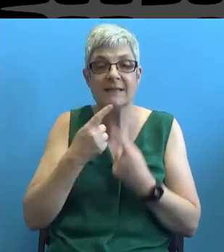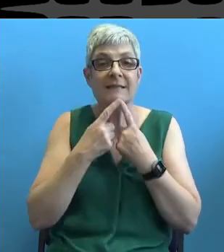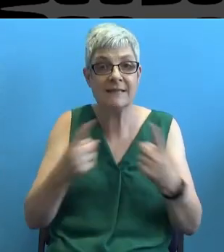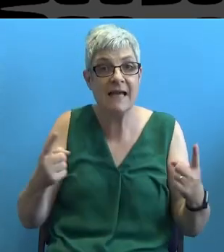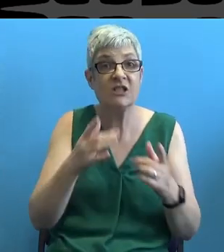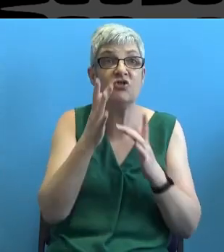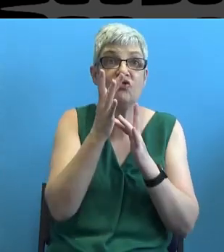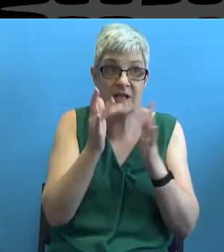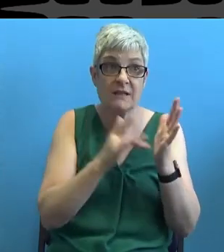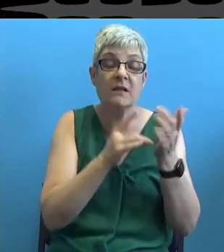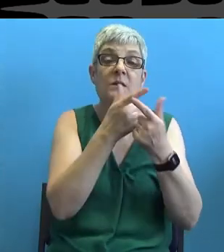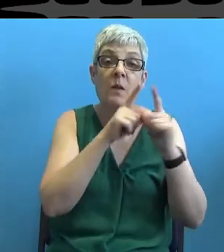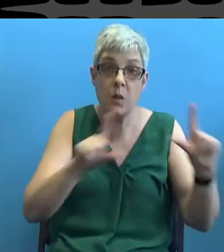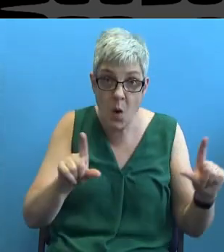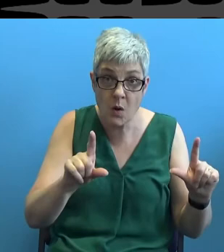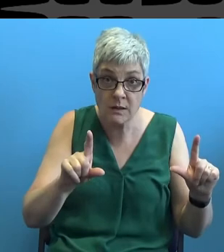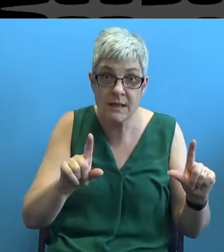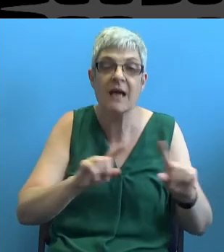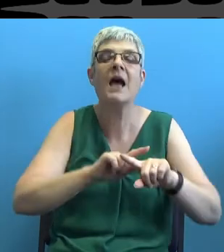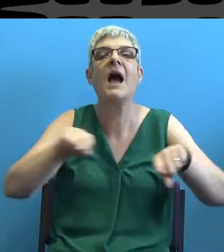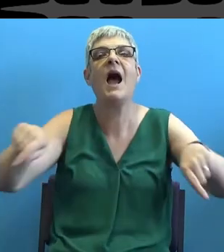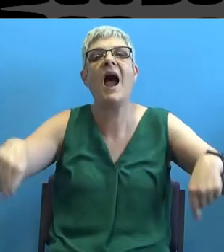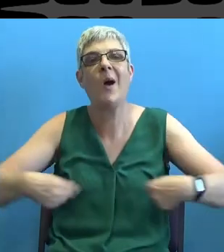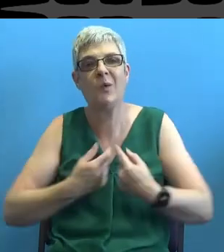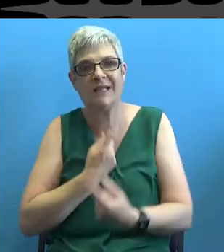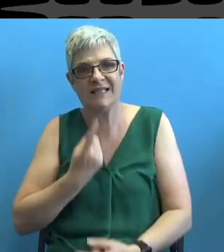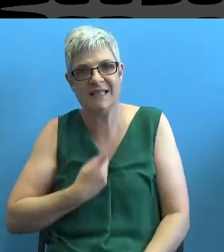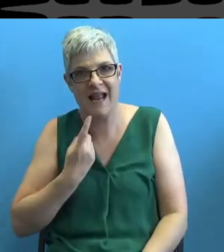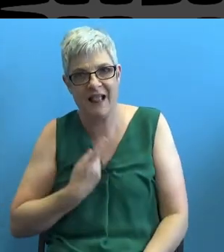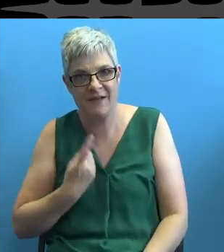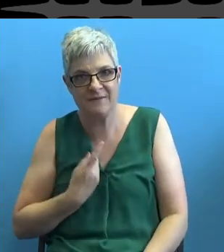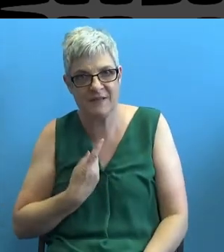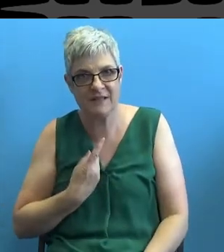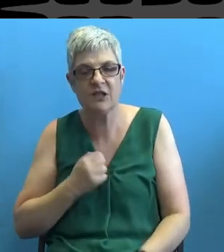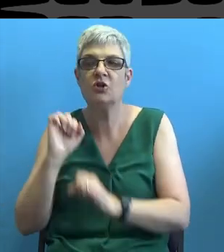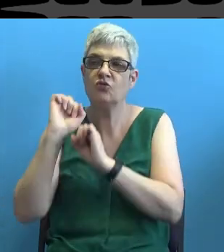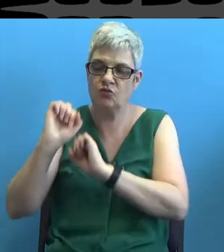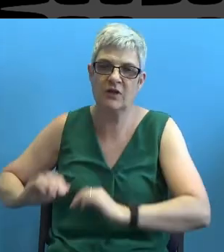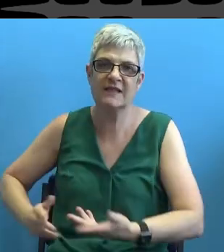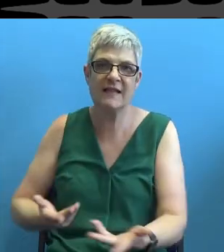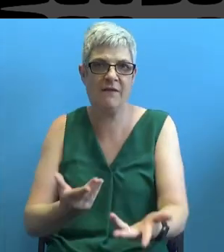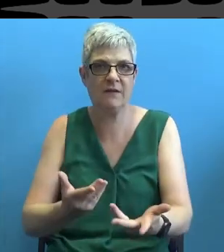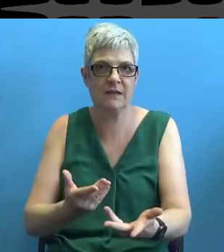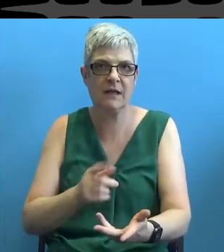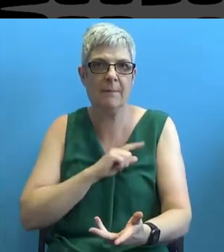declaring Jesus as Lord and ourselves as your servants for Jesus' sake.